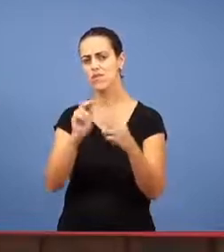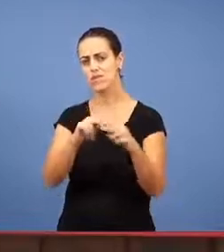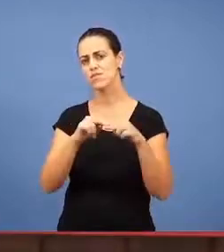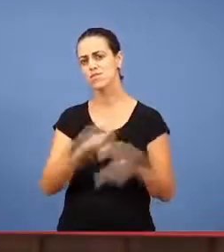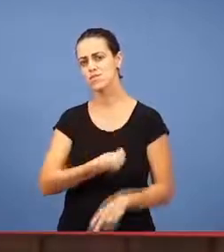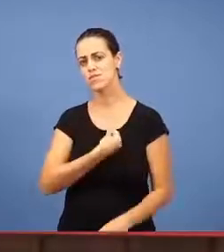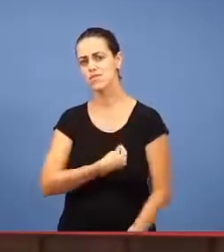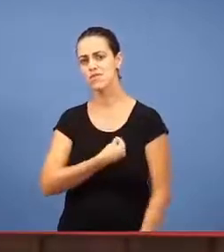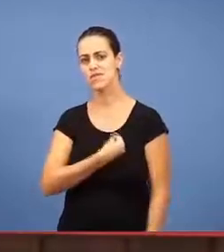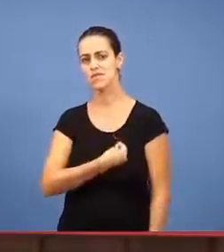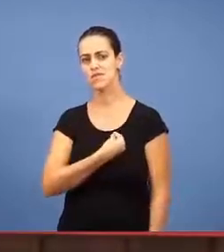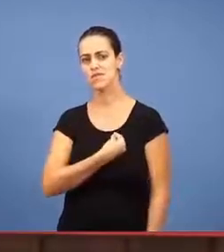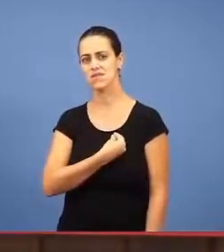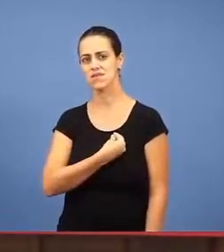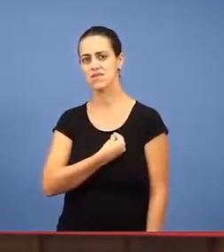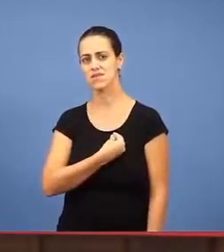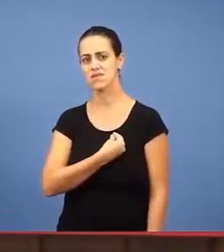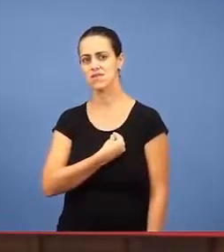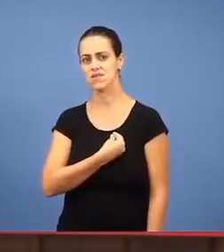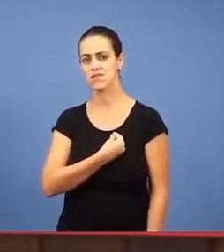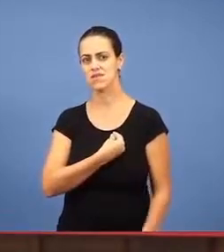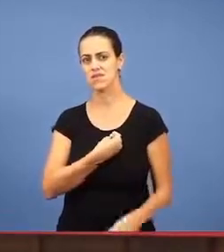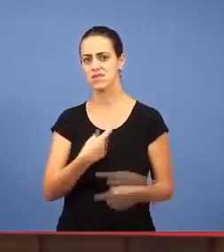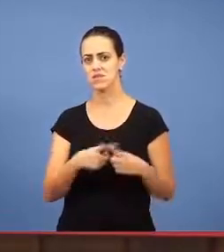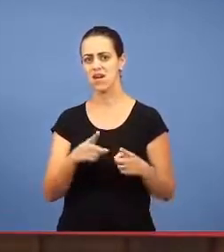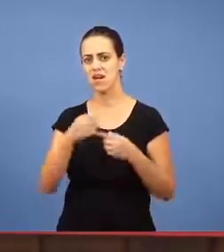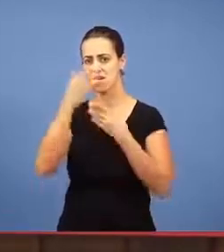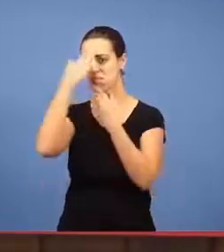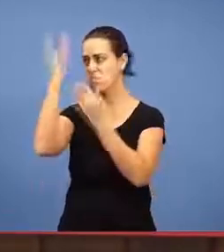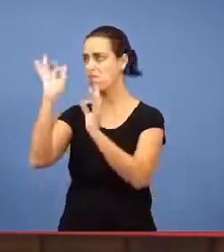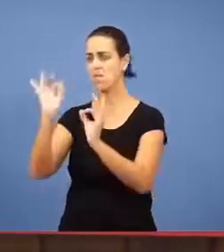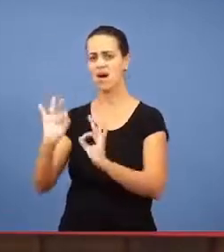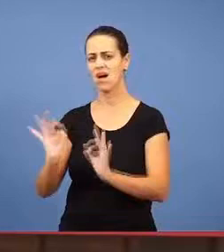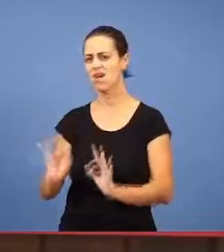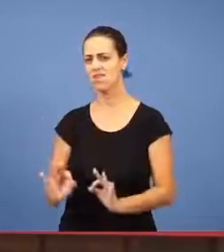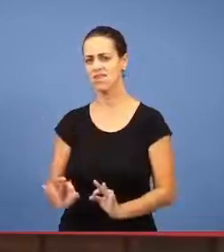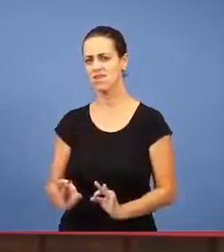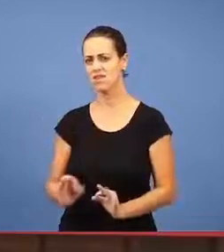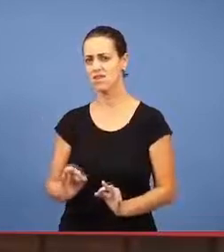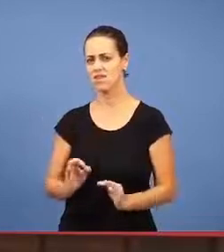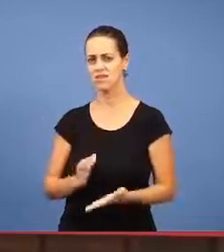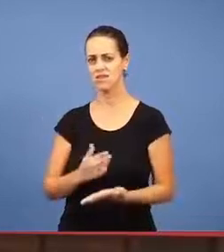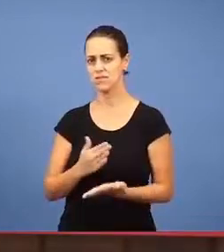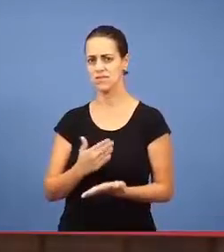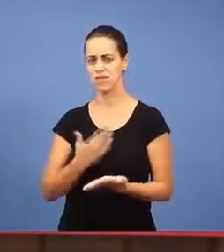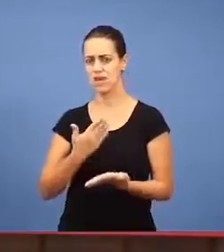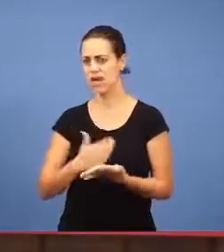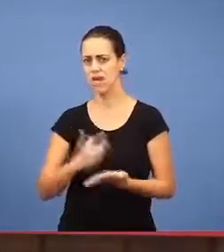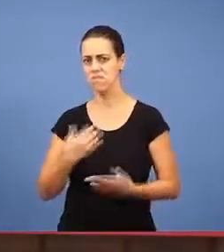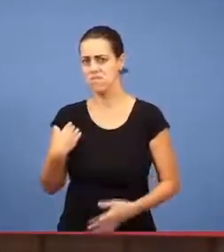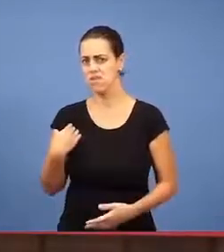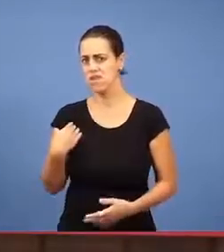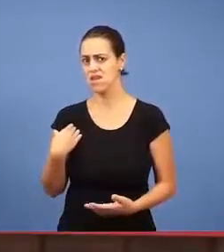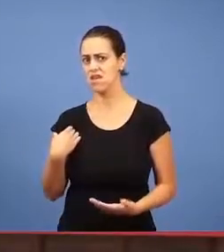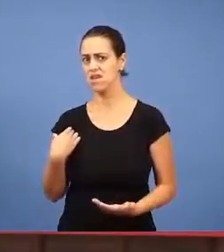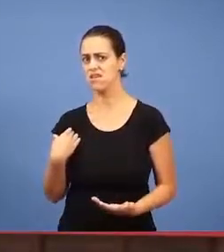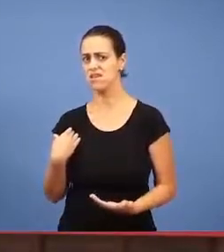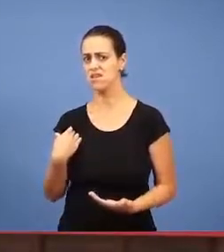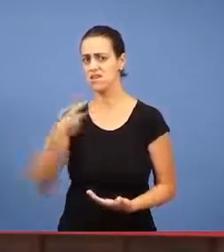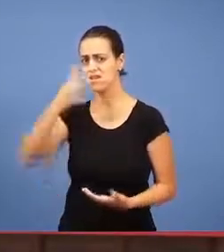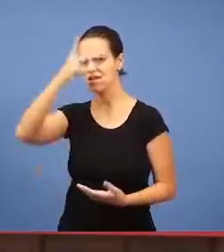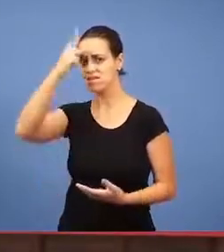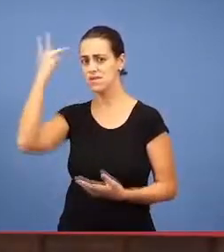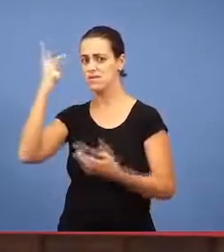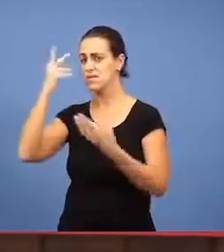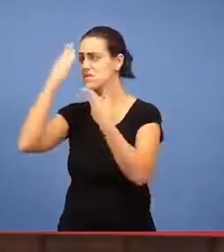life. And he is not thankful to God, not even to the brother. He doesn't care. My brethren, the Holy Spirit